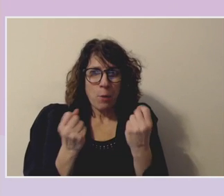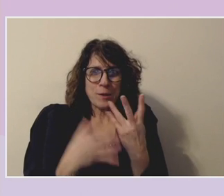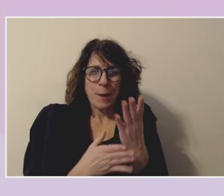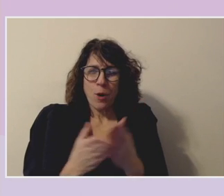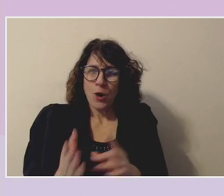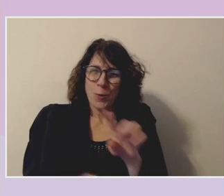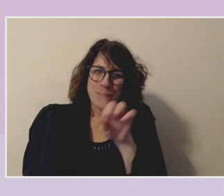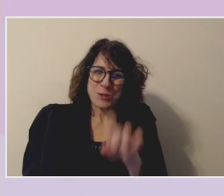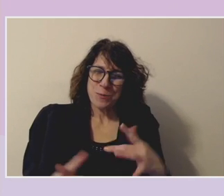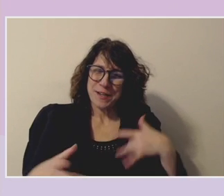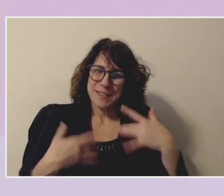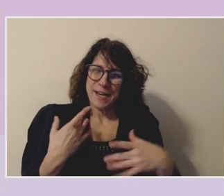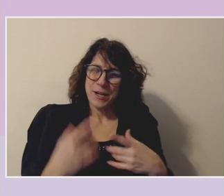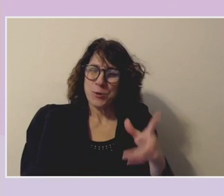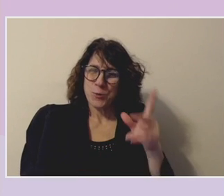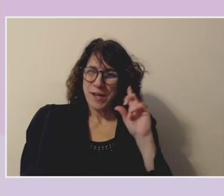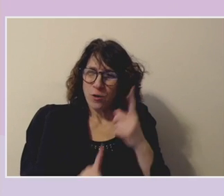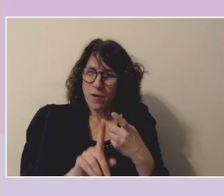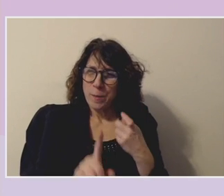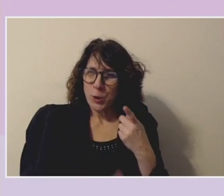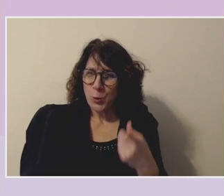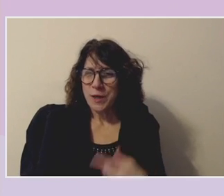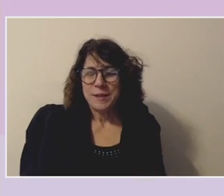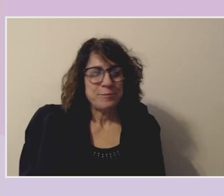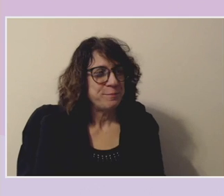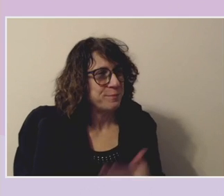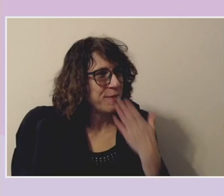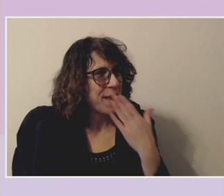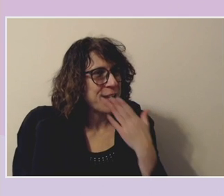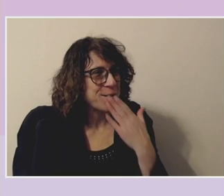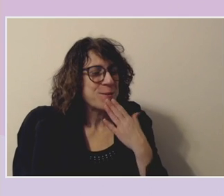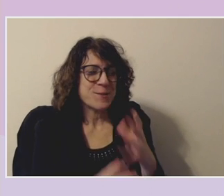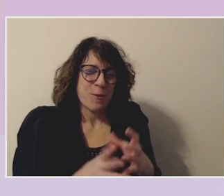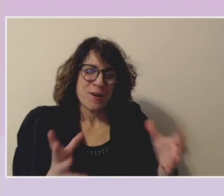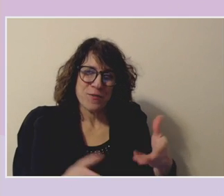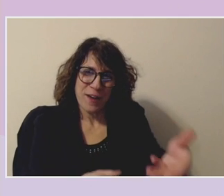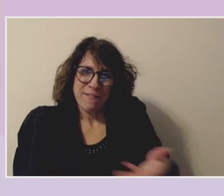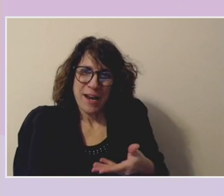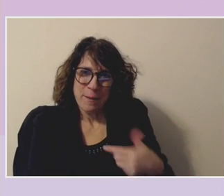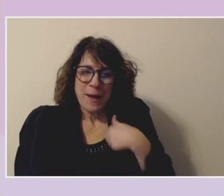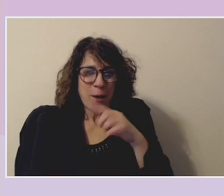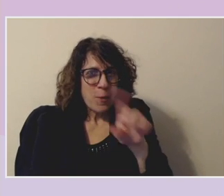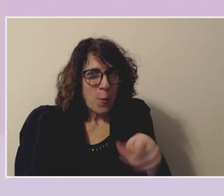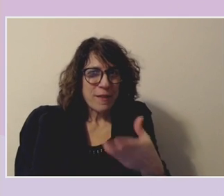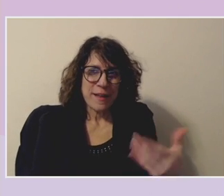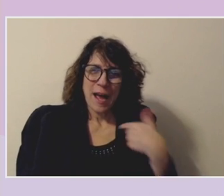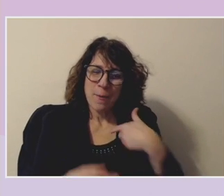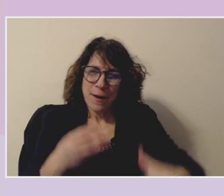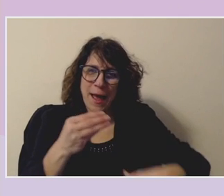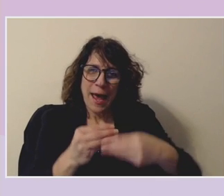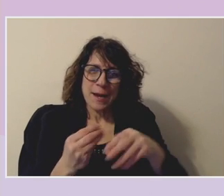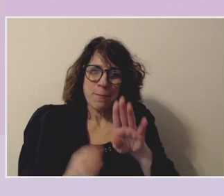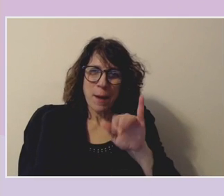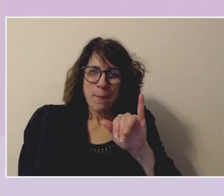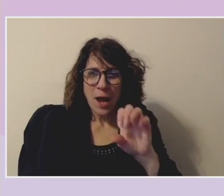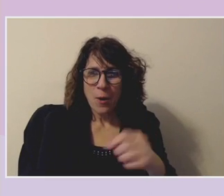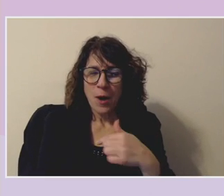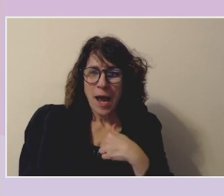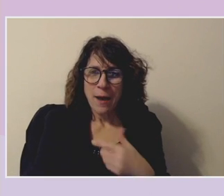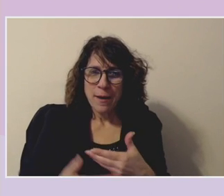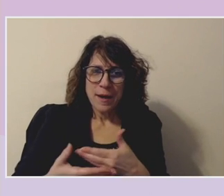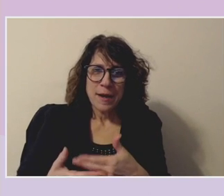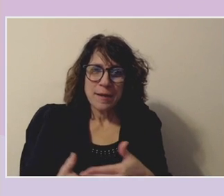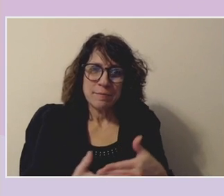hear from you. Thank you so much for inviting me. And the only thing I would add to my bio, as a pediatrician, when I was seeing patients, we